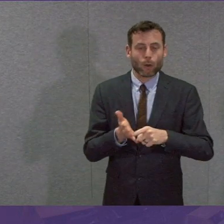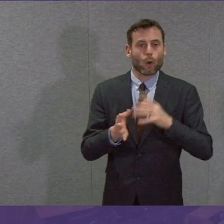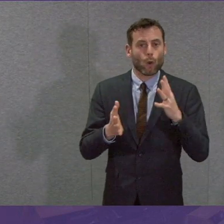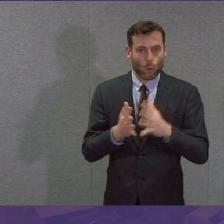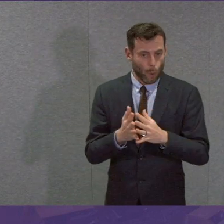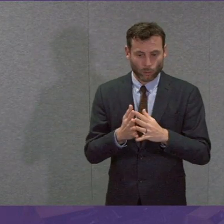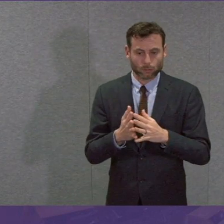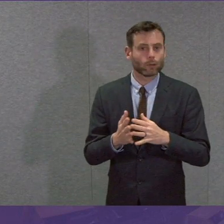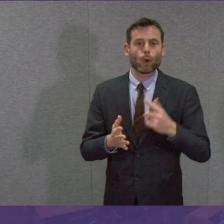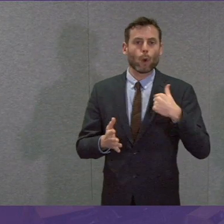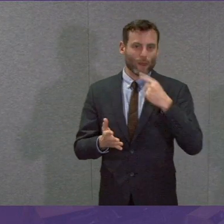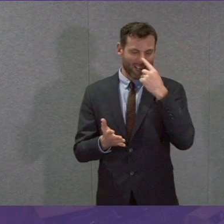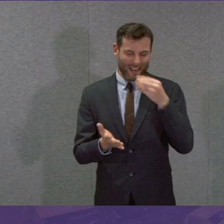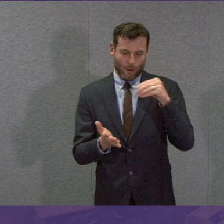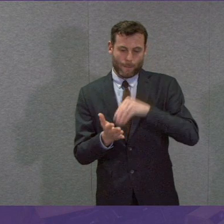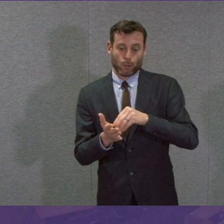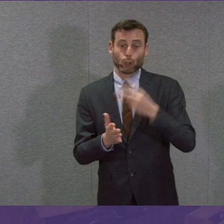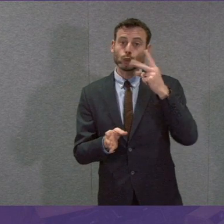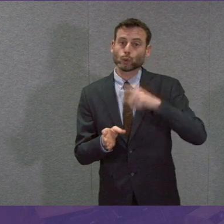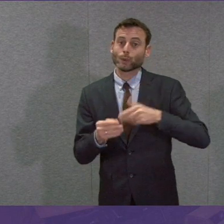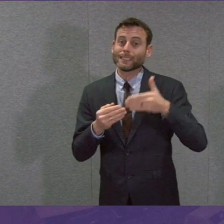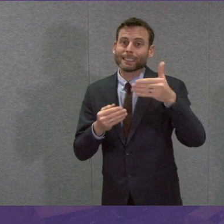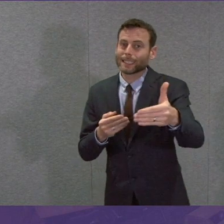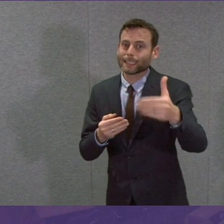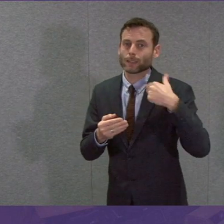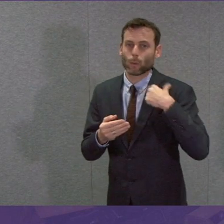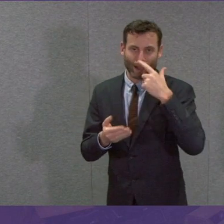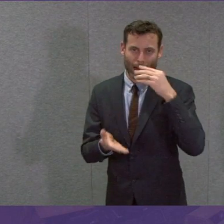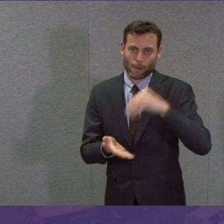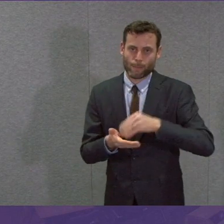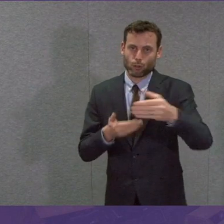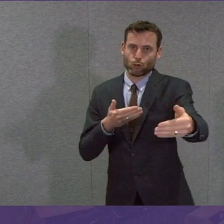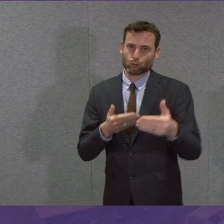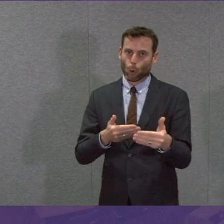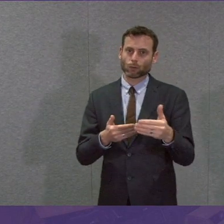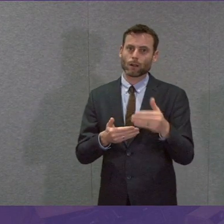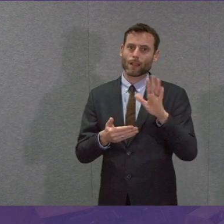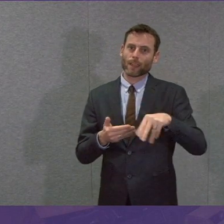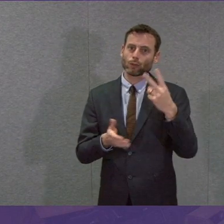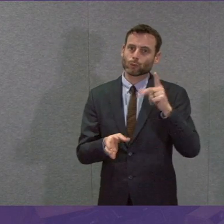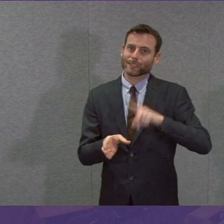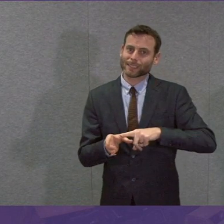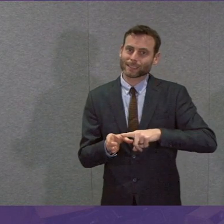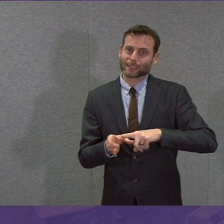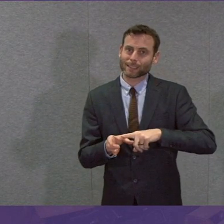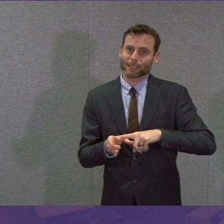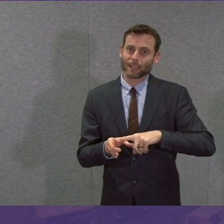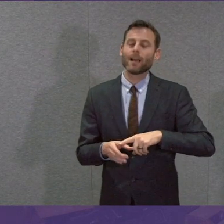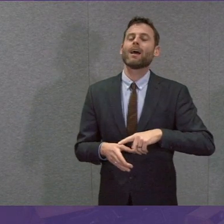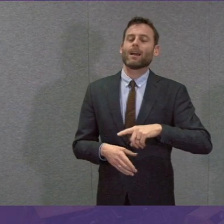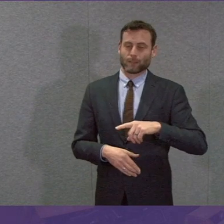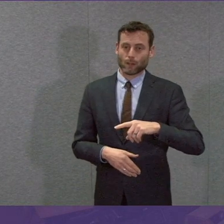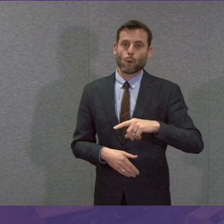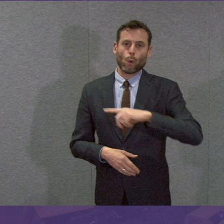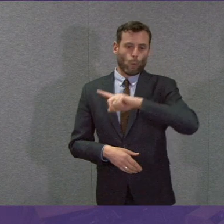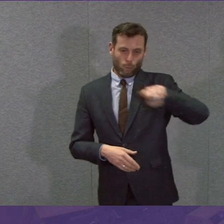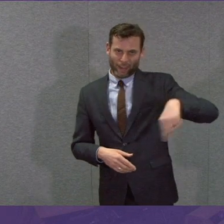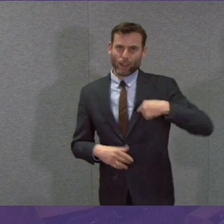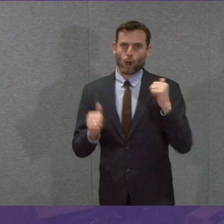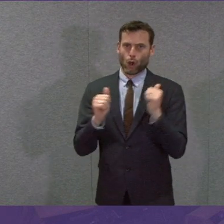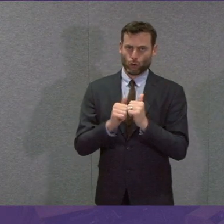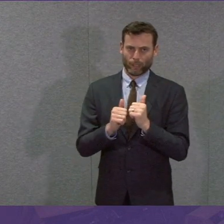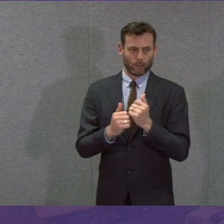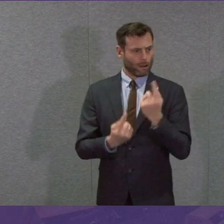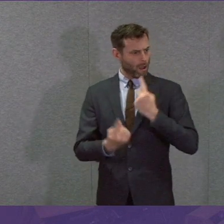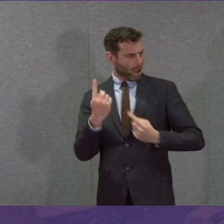shorter than that. And the second issue is to voluntarily indicate that we will come back to this chamber